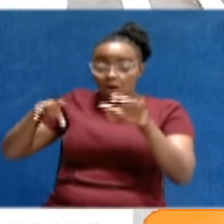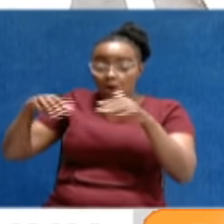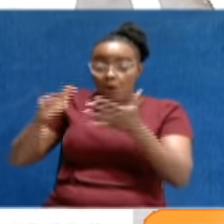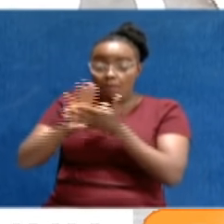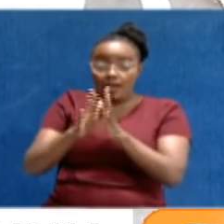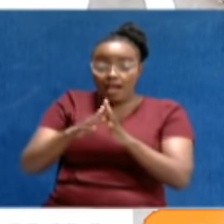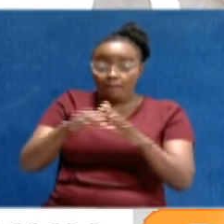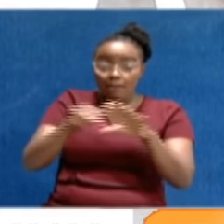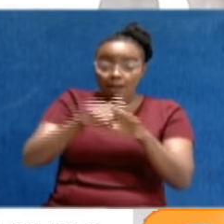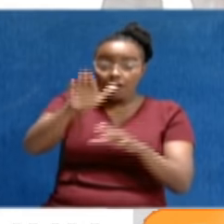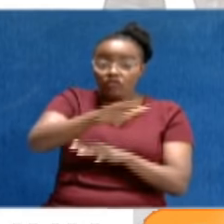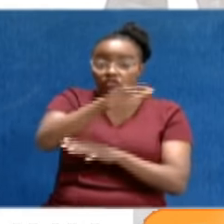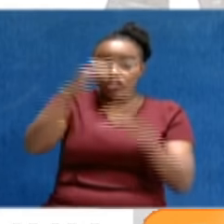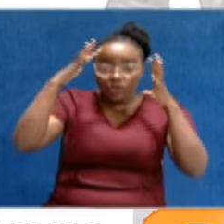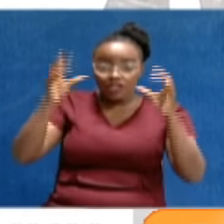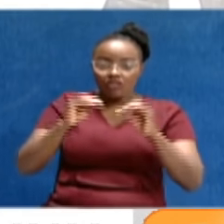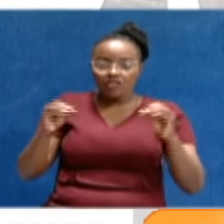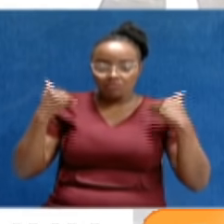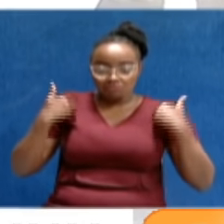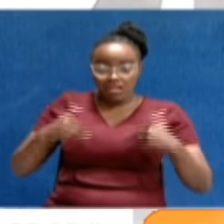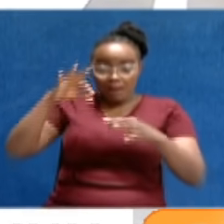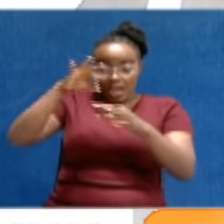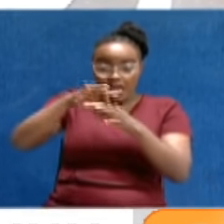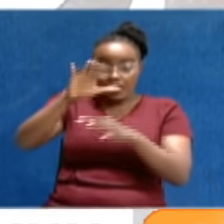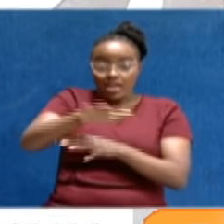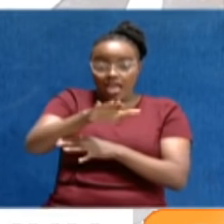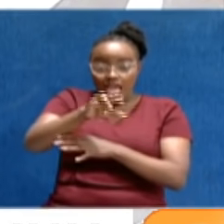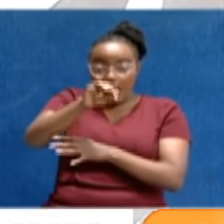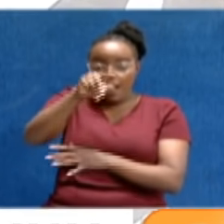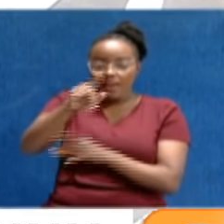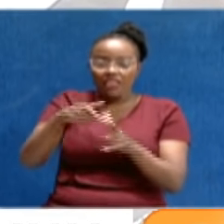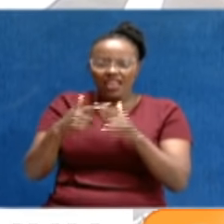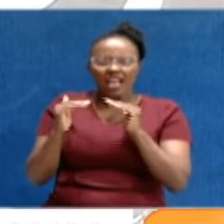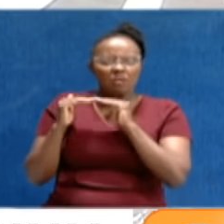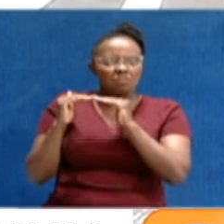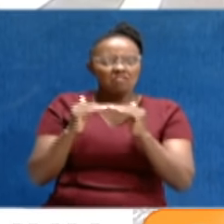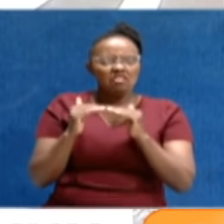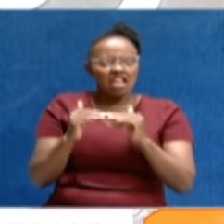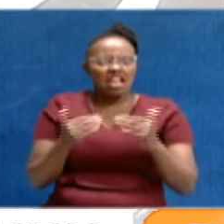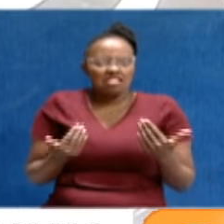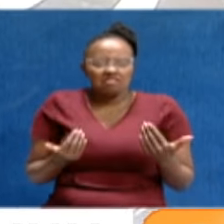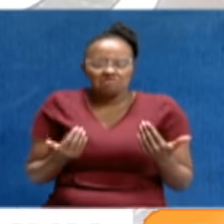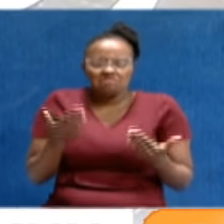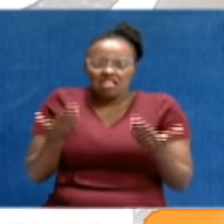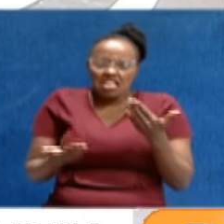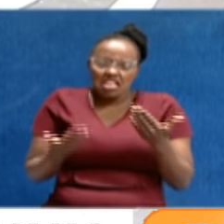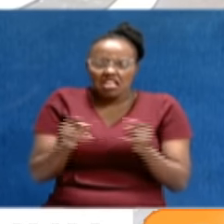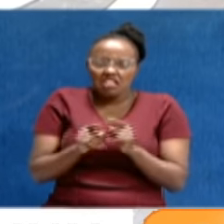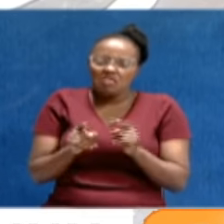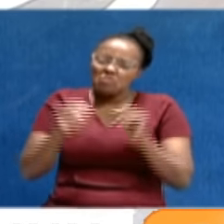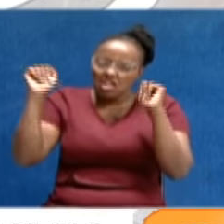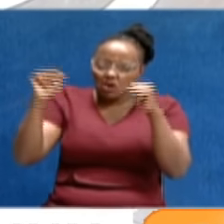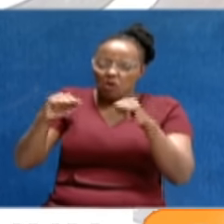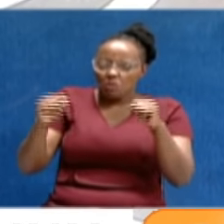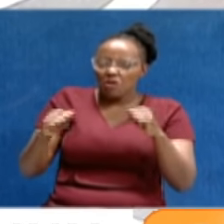when I'll become a member of parliament. Exactly. I'm an elected member of parliament, and I'm fairly quite, quite